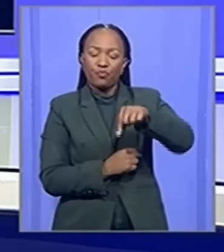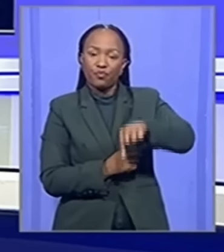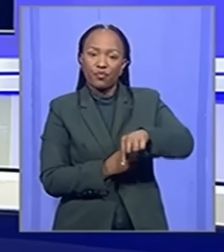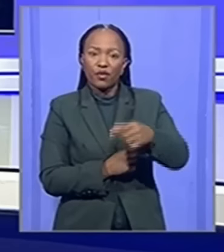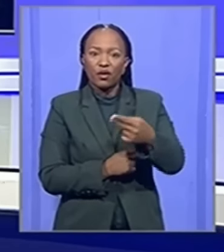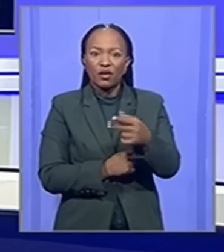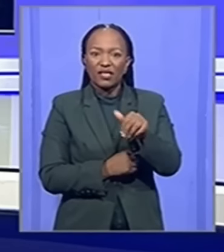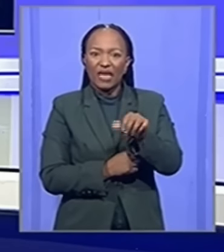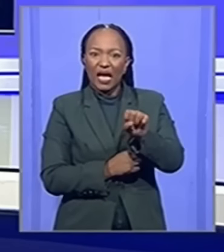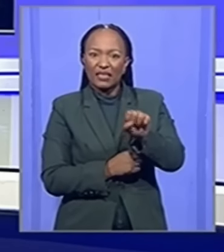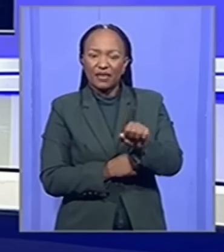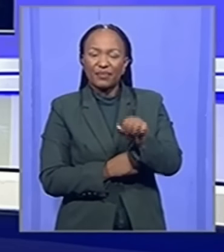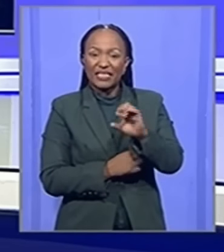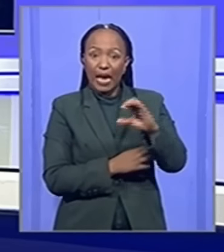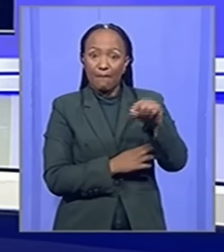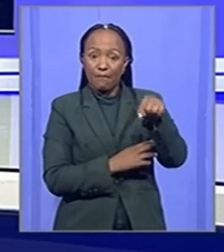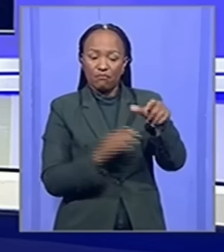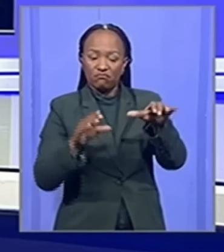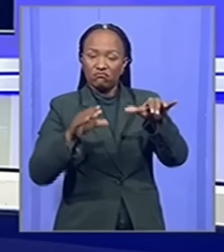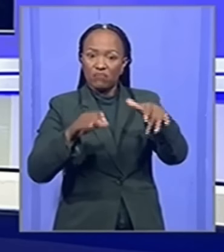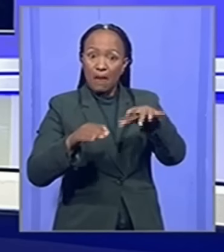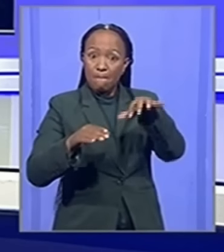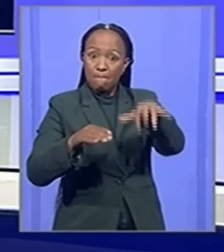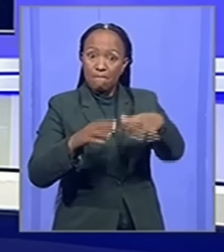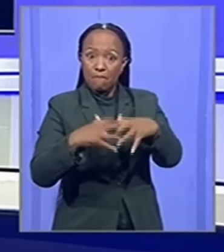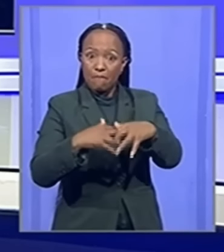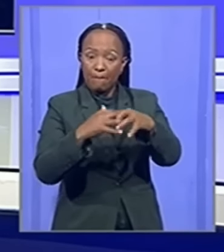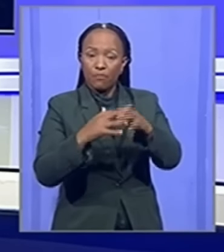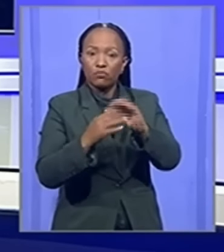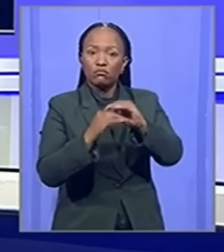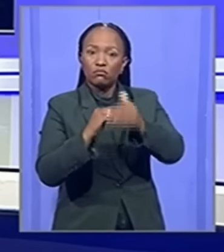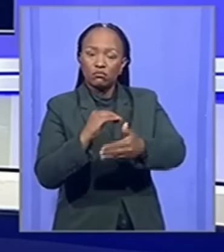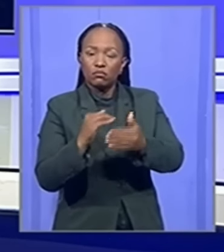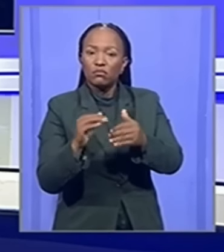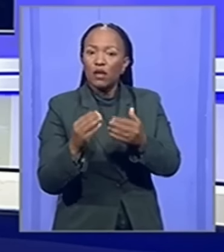Eastern Cape ke o sireletsa basadi bana le maqheku.